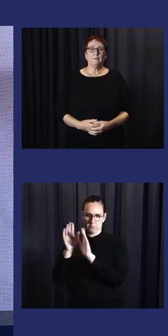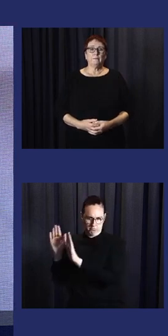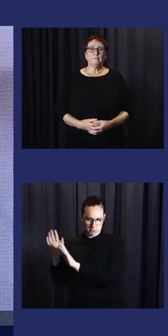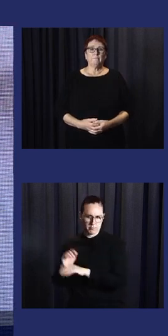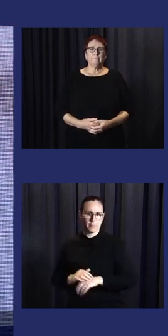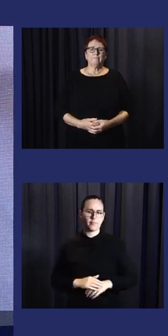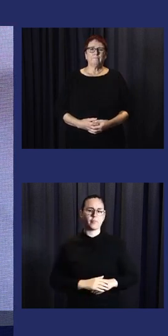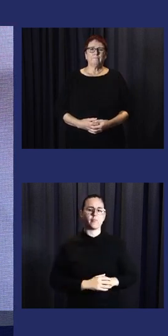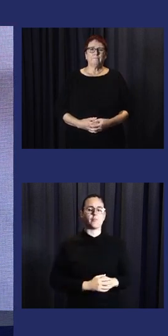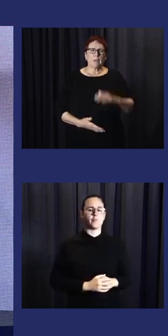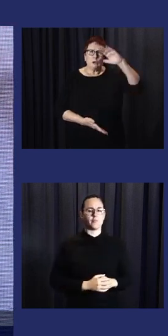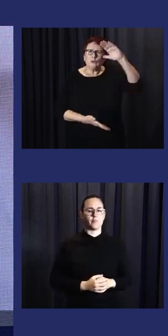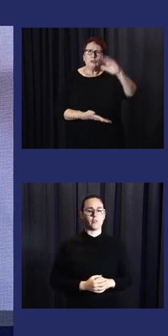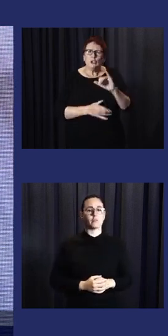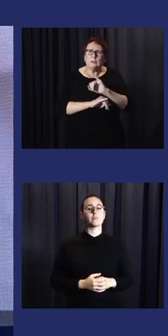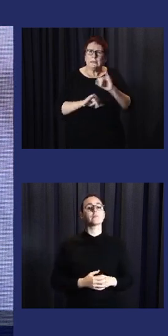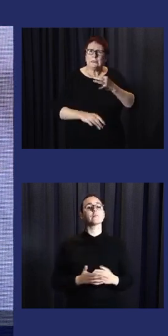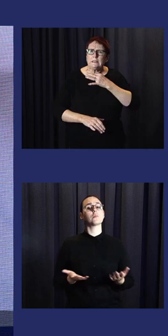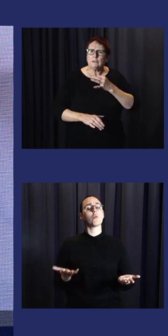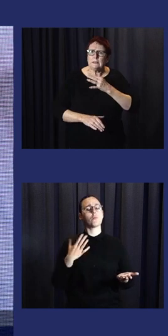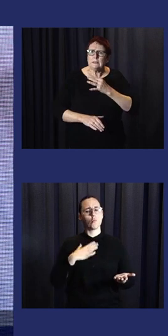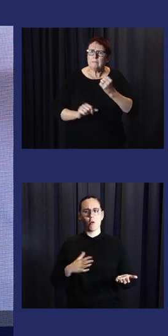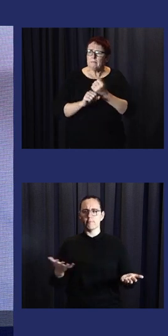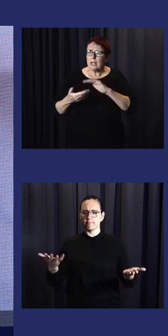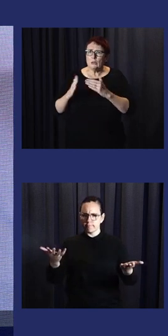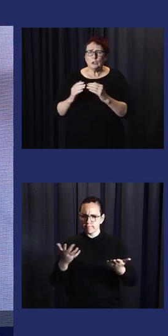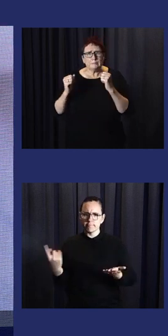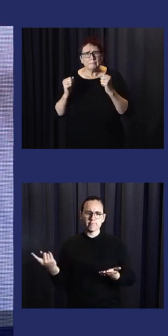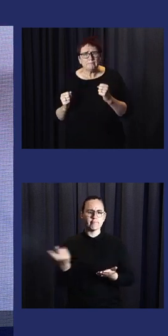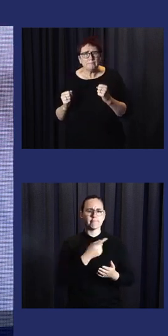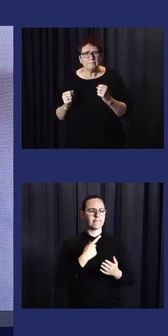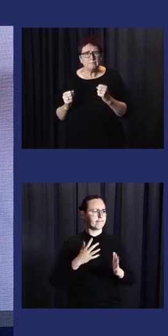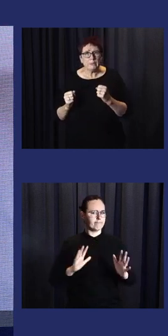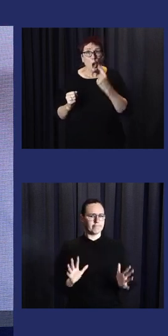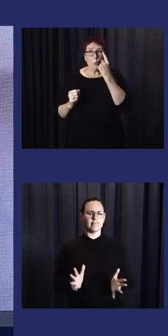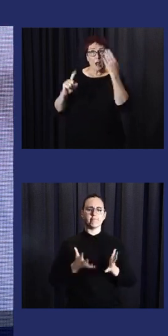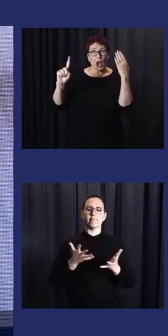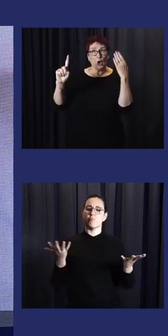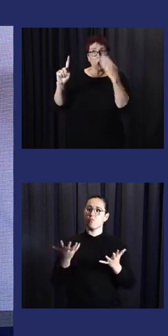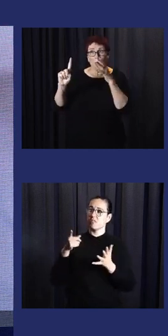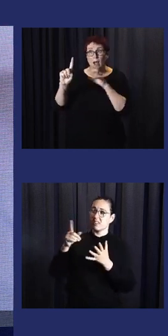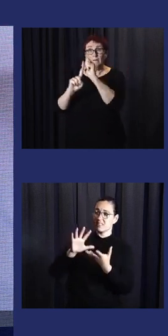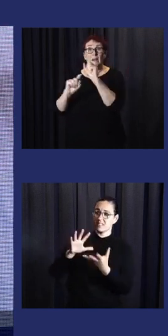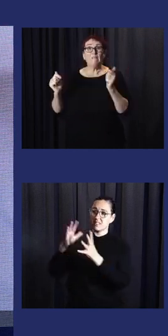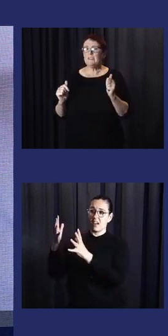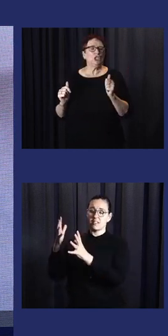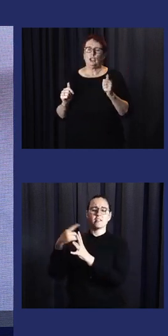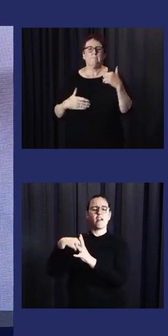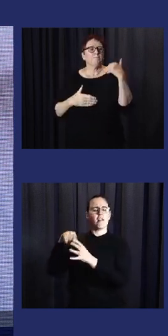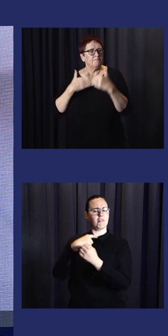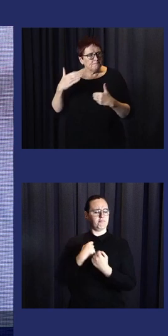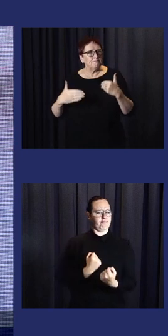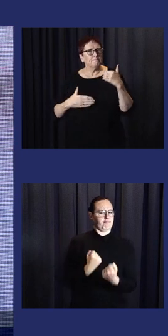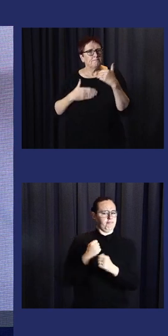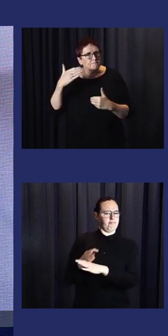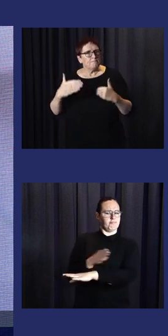Reducing disaster risk and building resilience in communities isn't a fixed goal. It's really an ongoing process. And communities